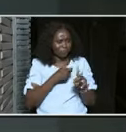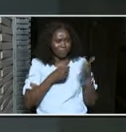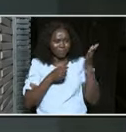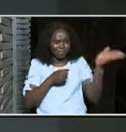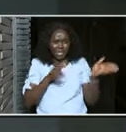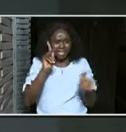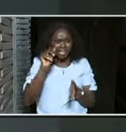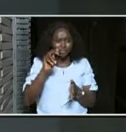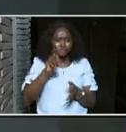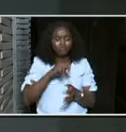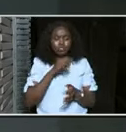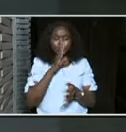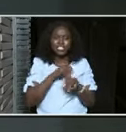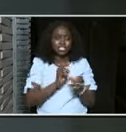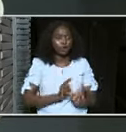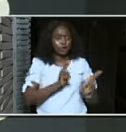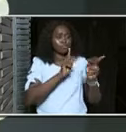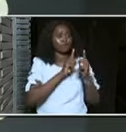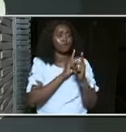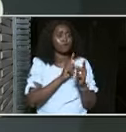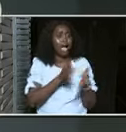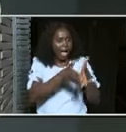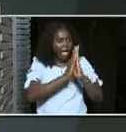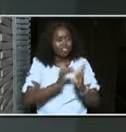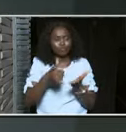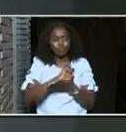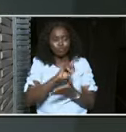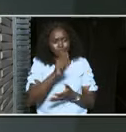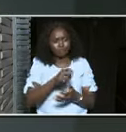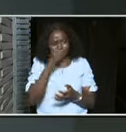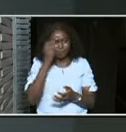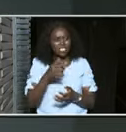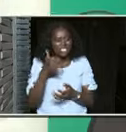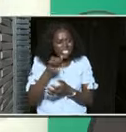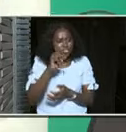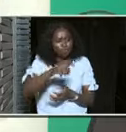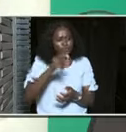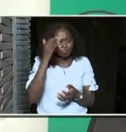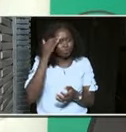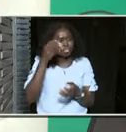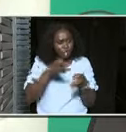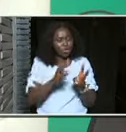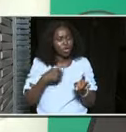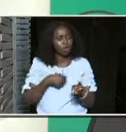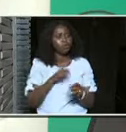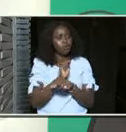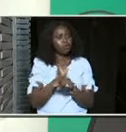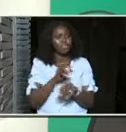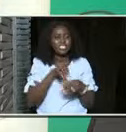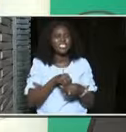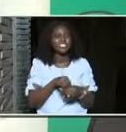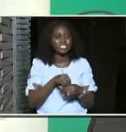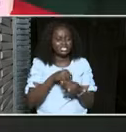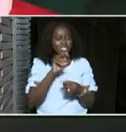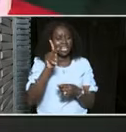Yes, because ideally they should know the world we operated in. You see, maybe these ones are too young.